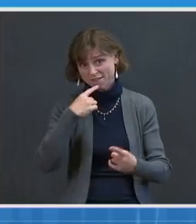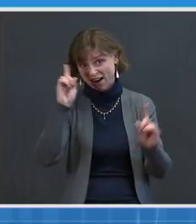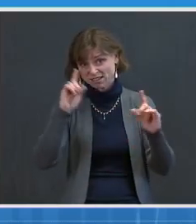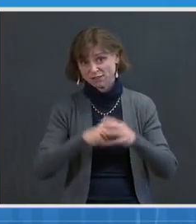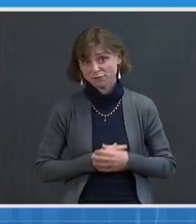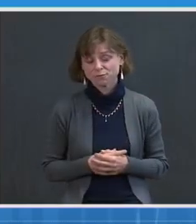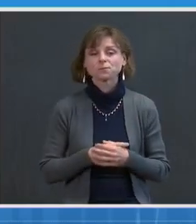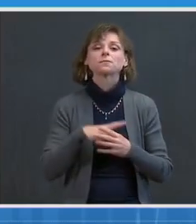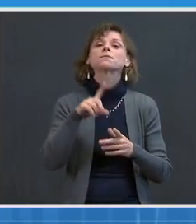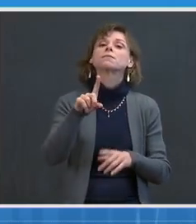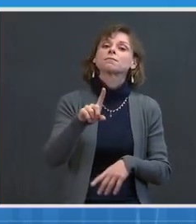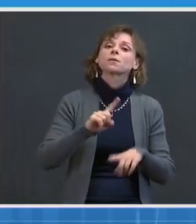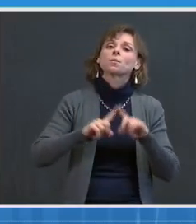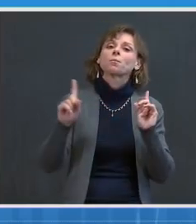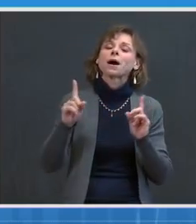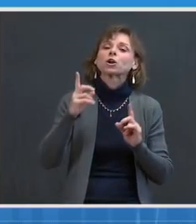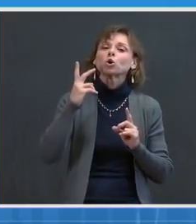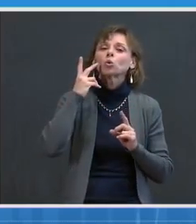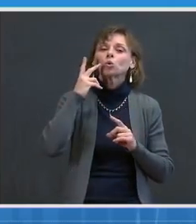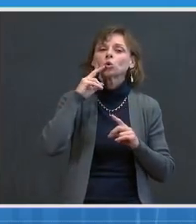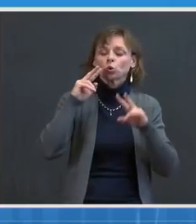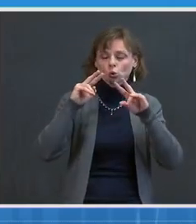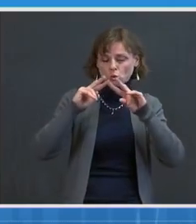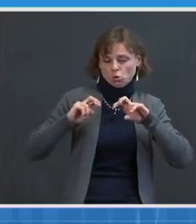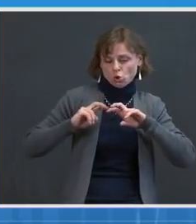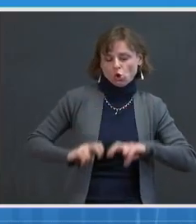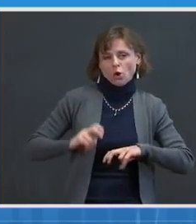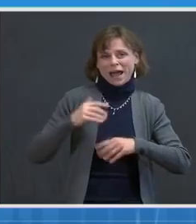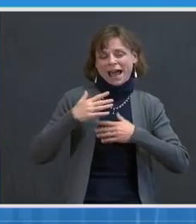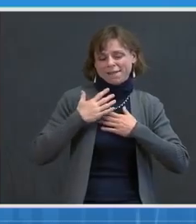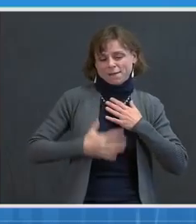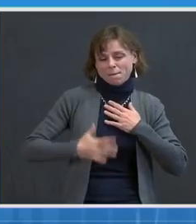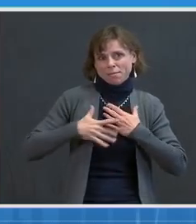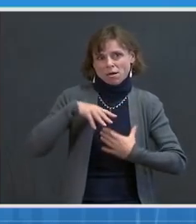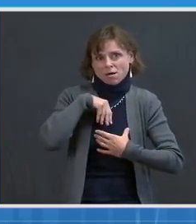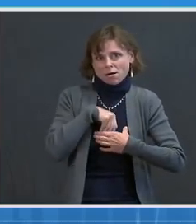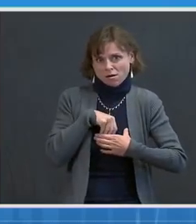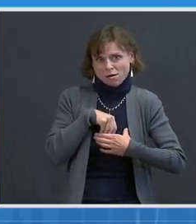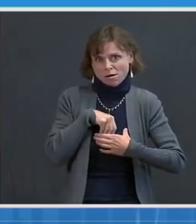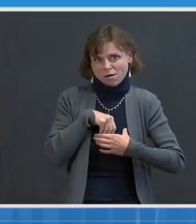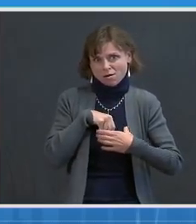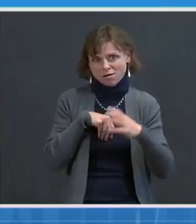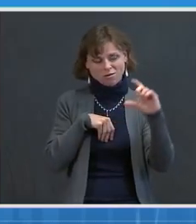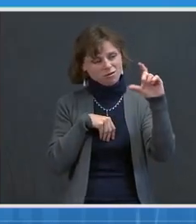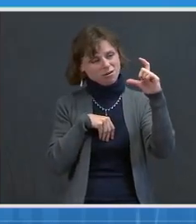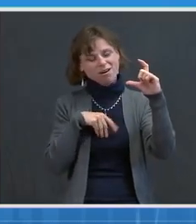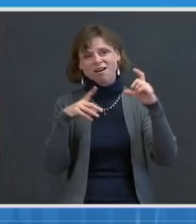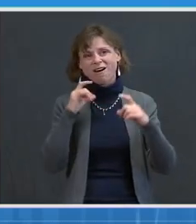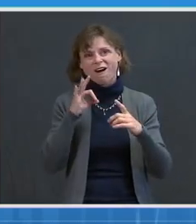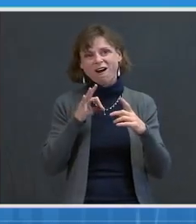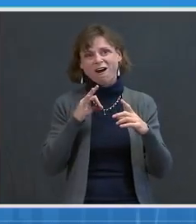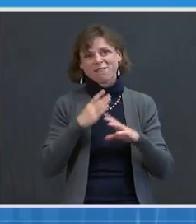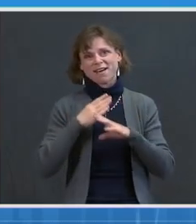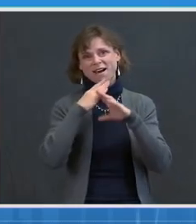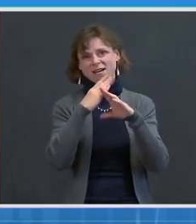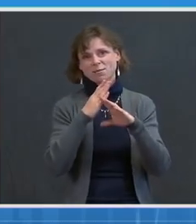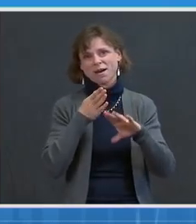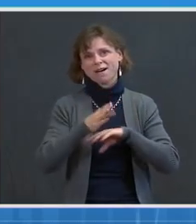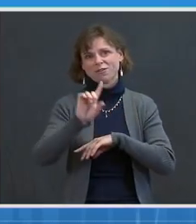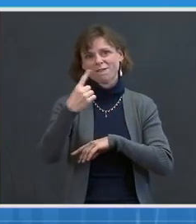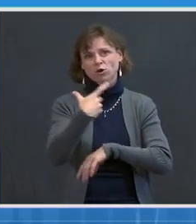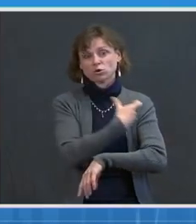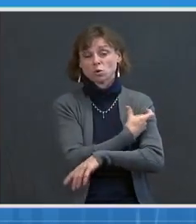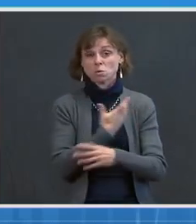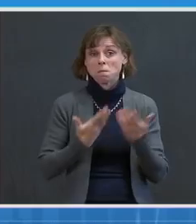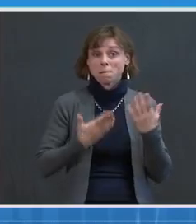at the titers of the antibody following the first dose, they may be good enough to do a degree of